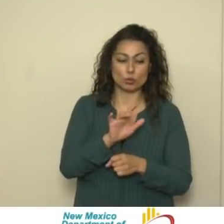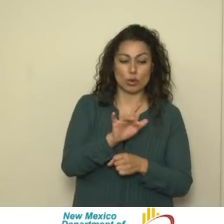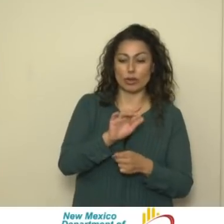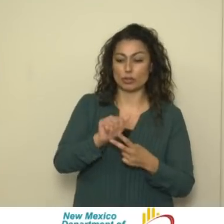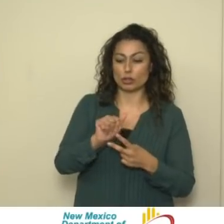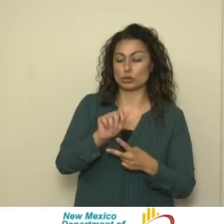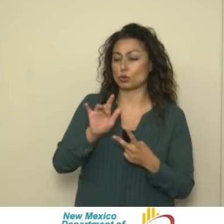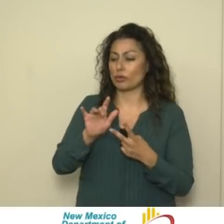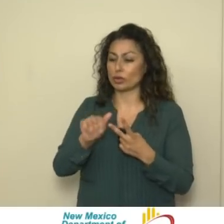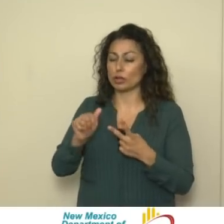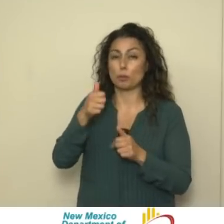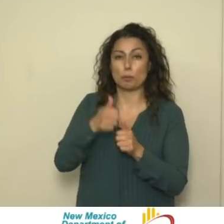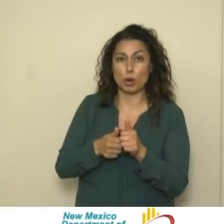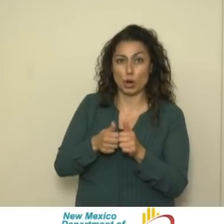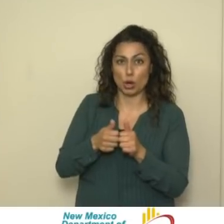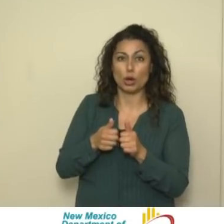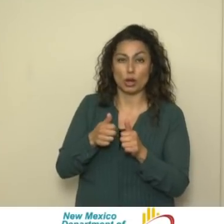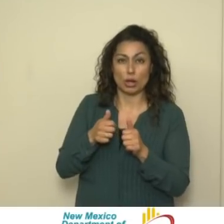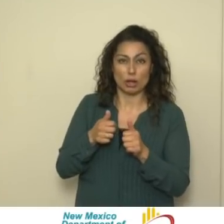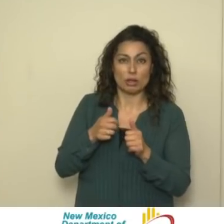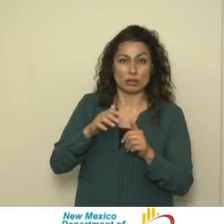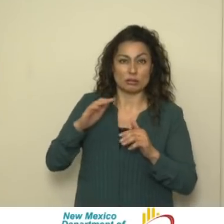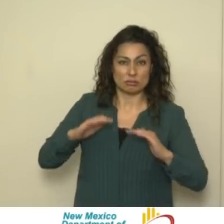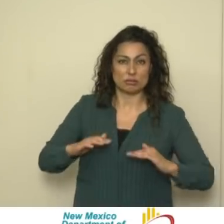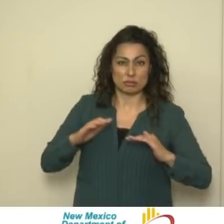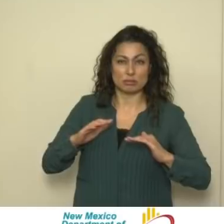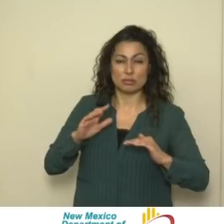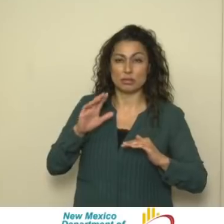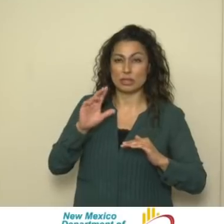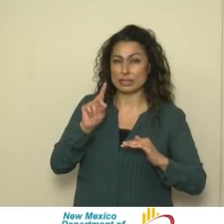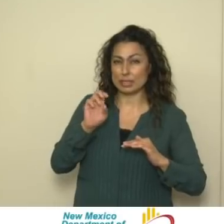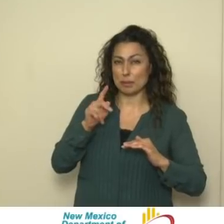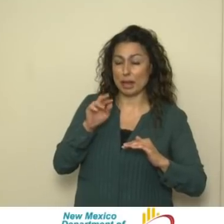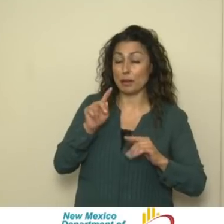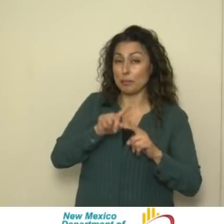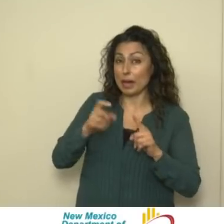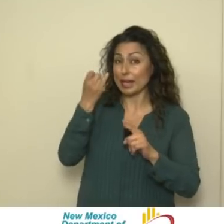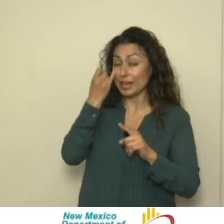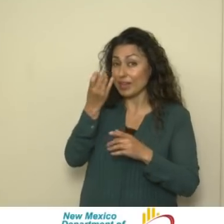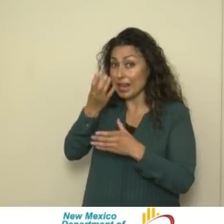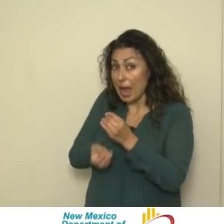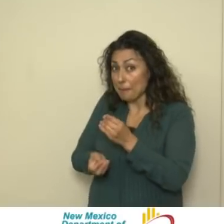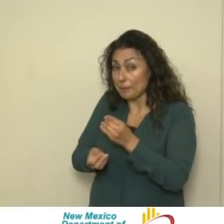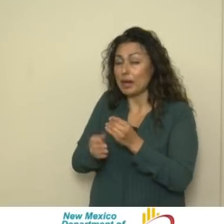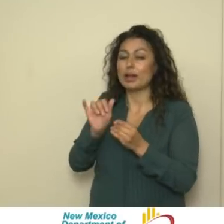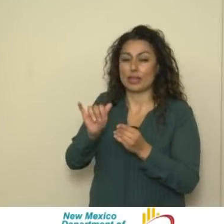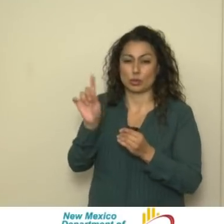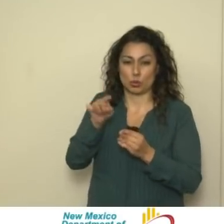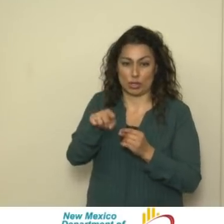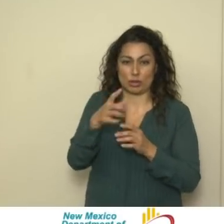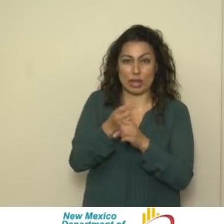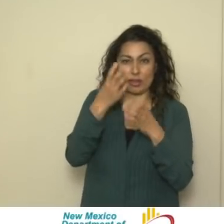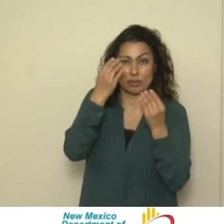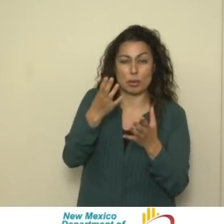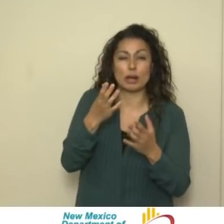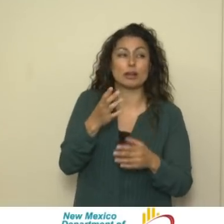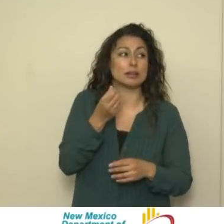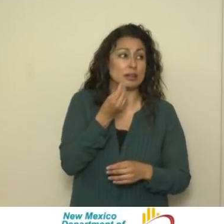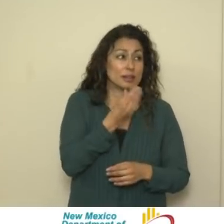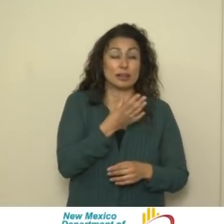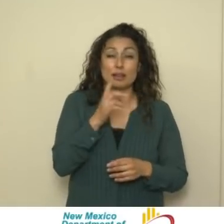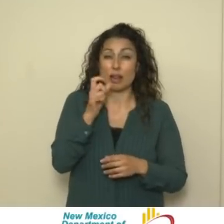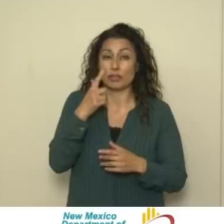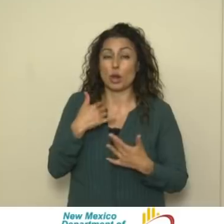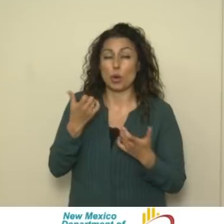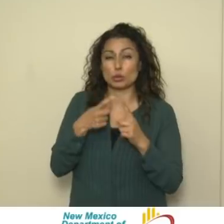dependent. But that weekly benefit amount is if there is a gap. That's what you're going to be getting. So that's where you can go to know. Now, Governor, I'd like to just close on a couple